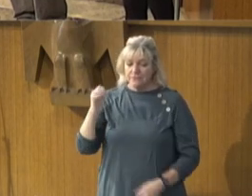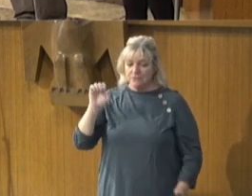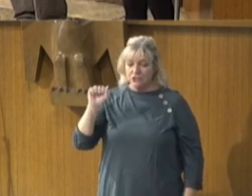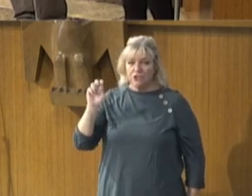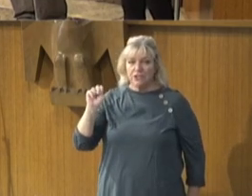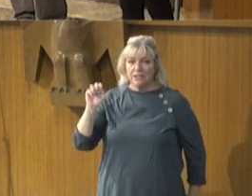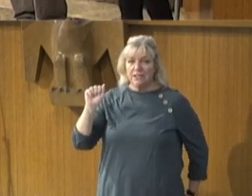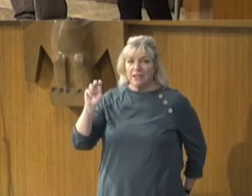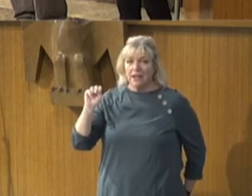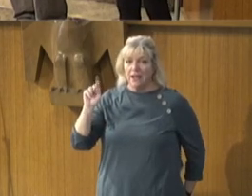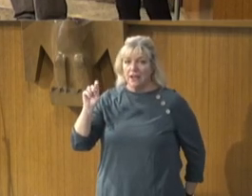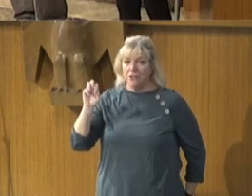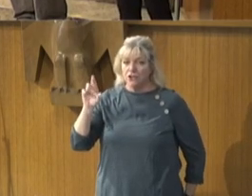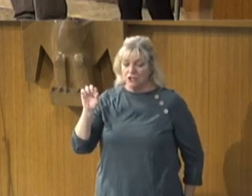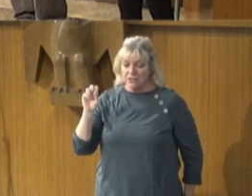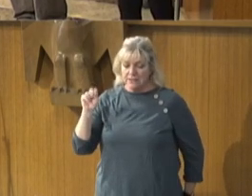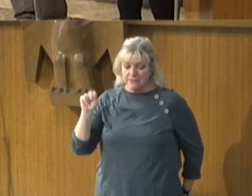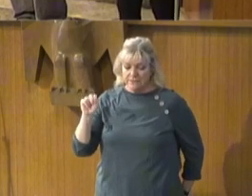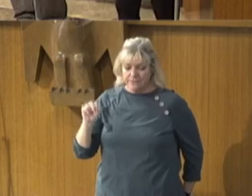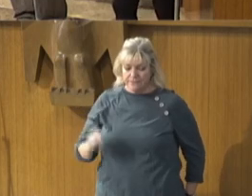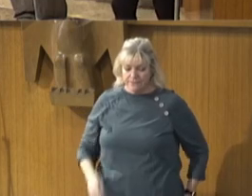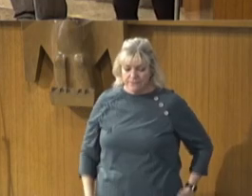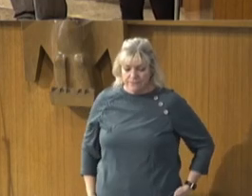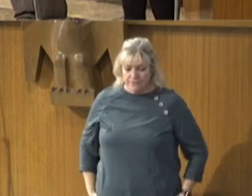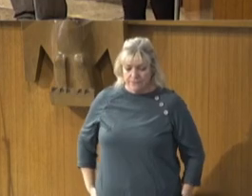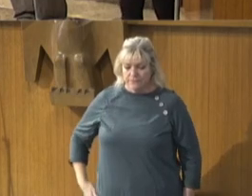Jean Anderson.